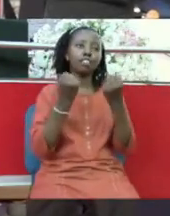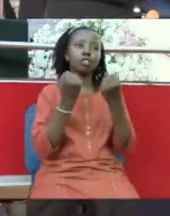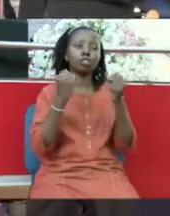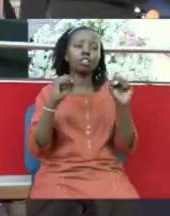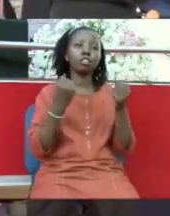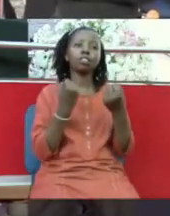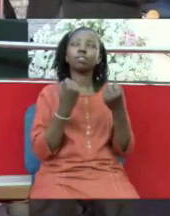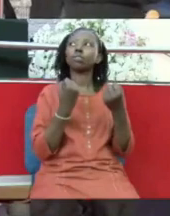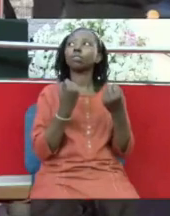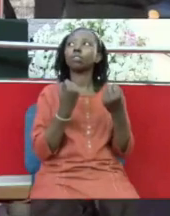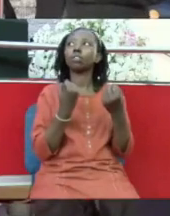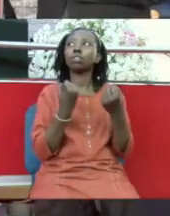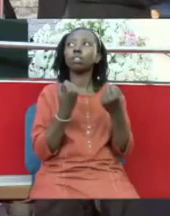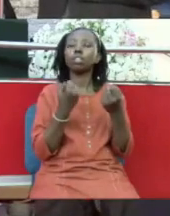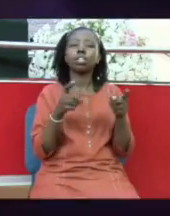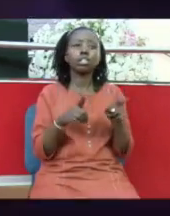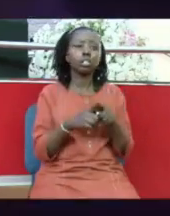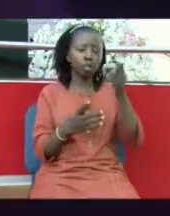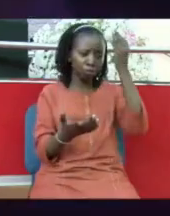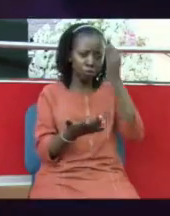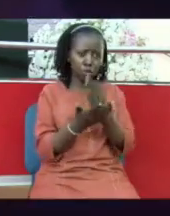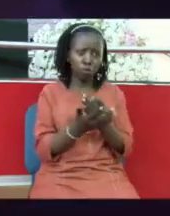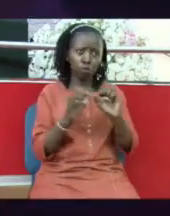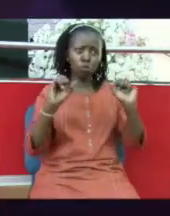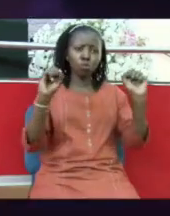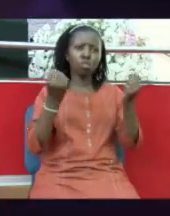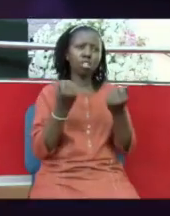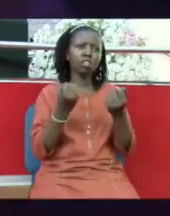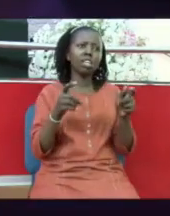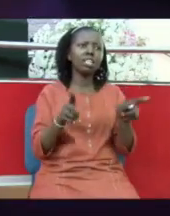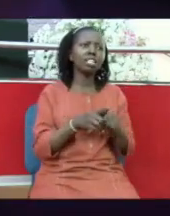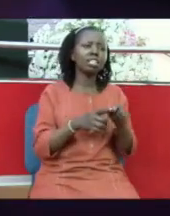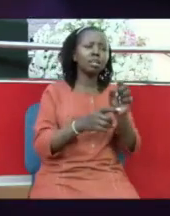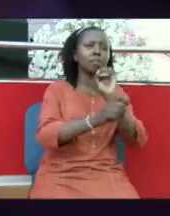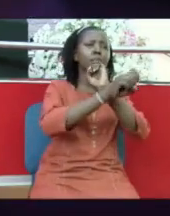salvation. It keeps our minds secure in God.